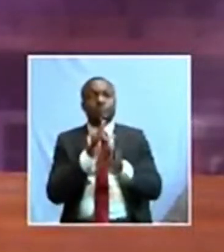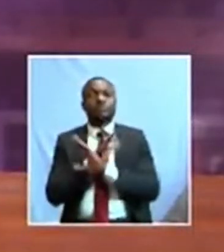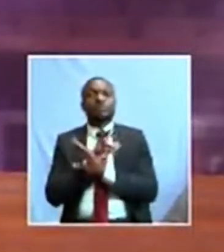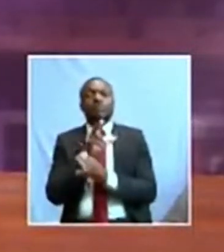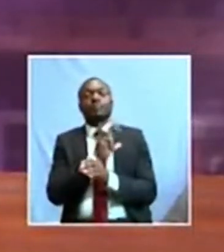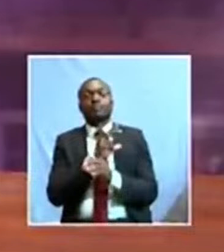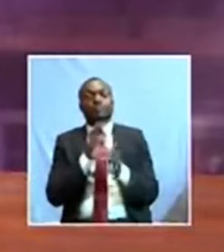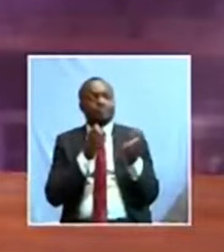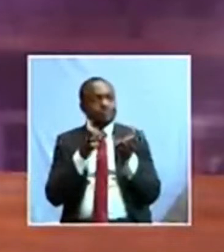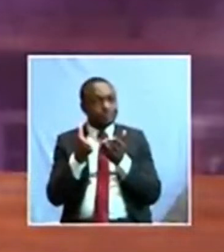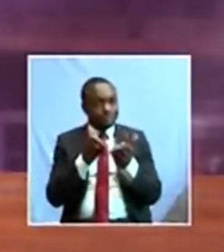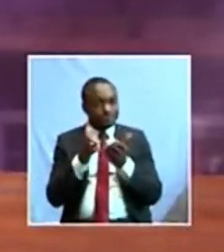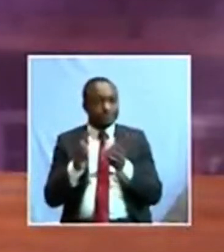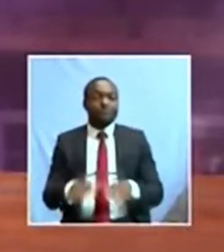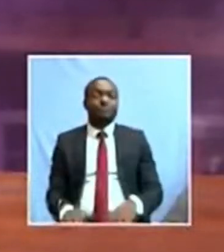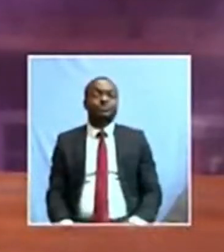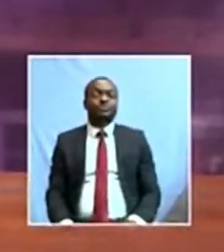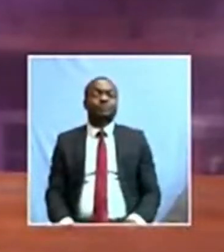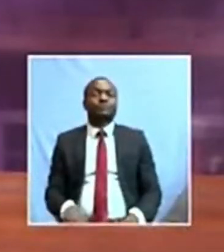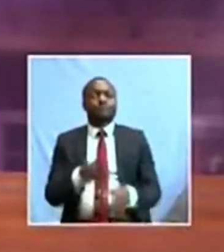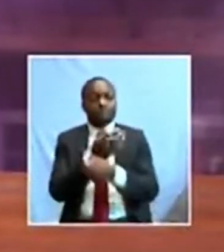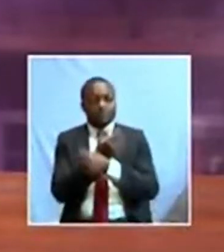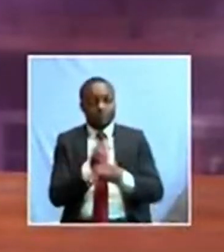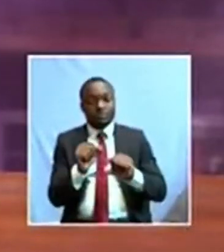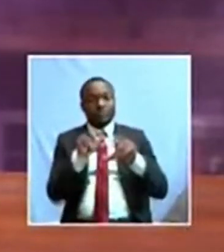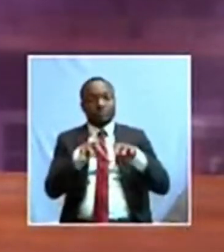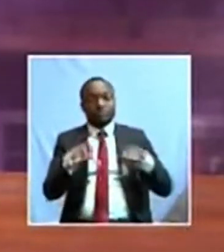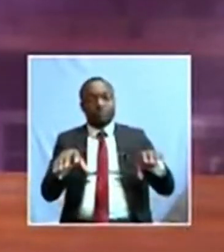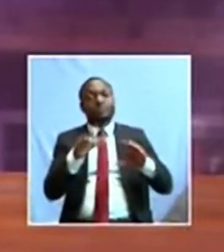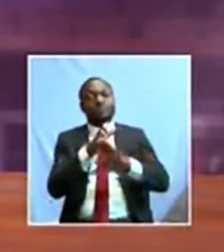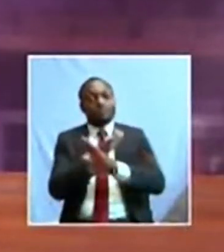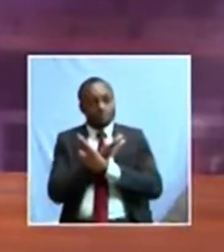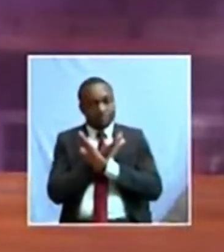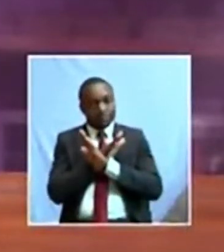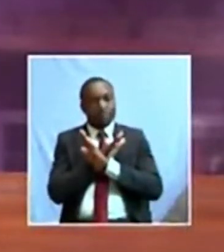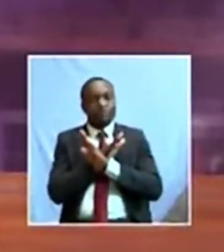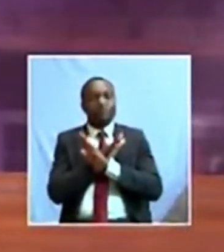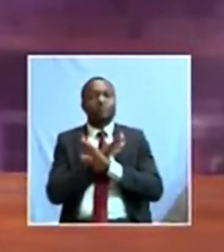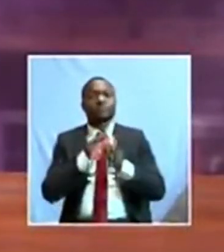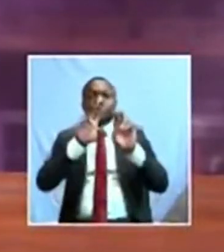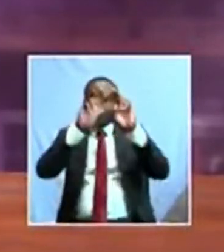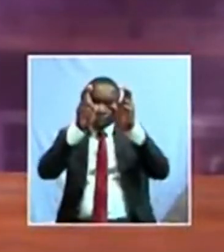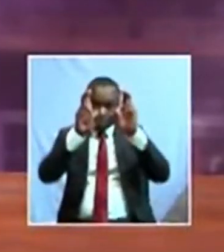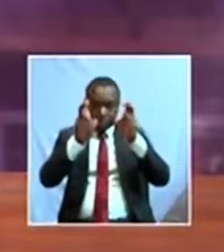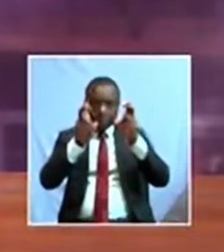Service and Save the Children Zambia. Under the topic,